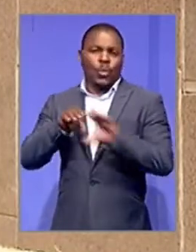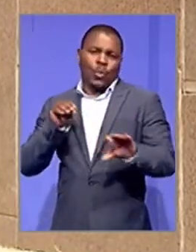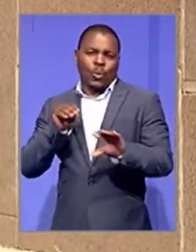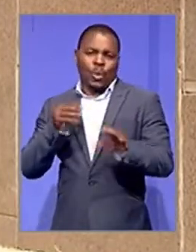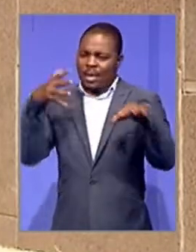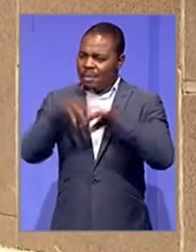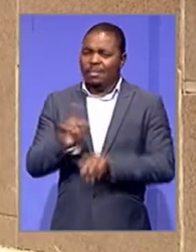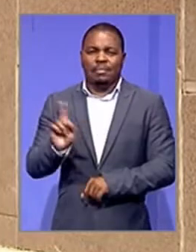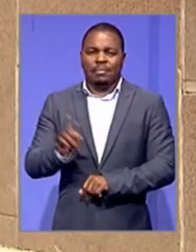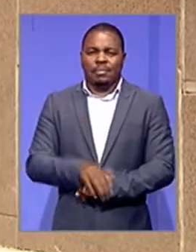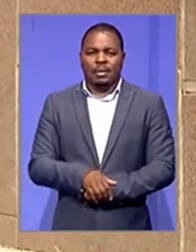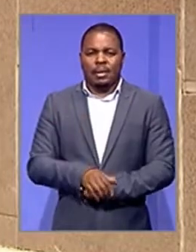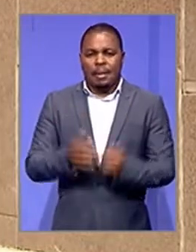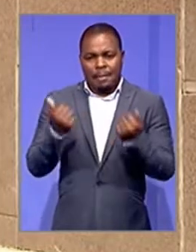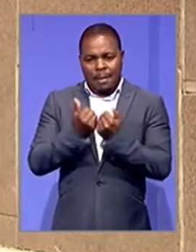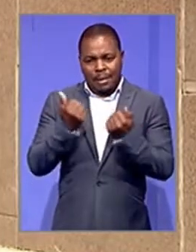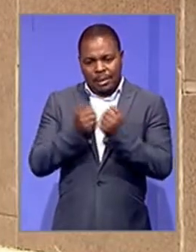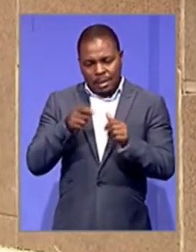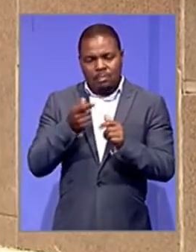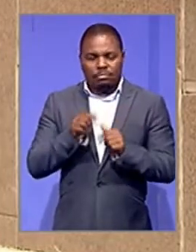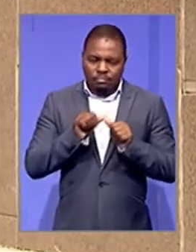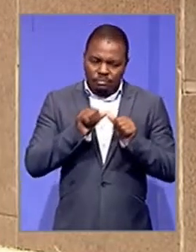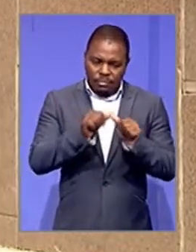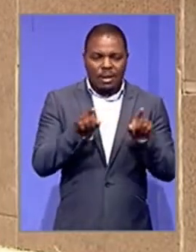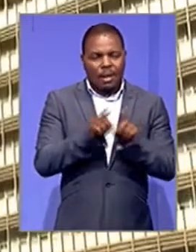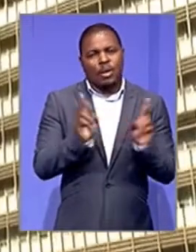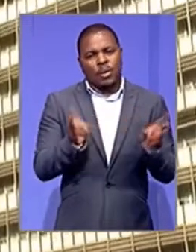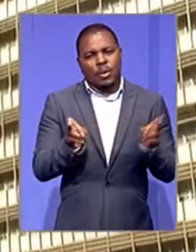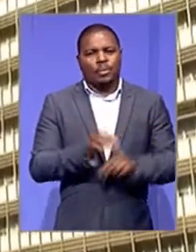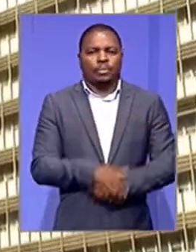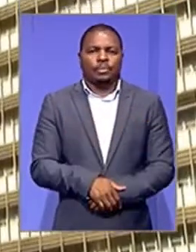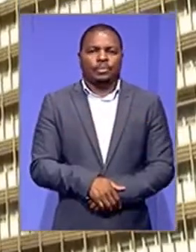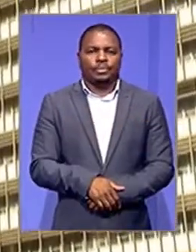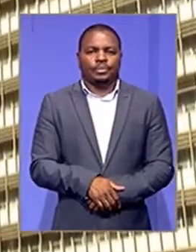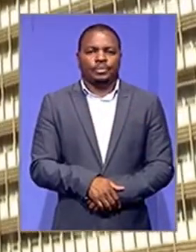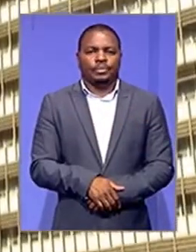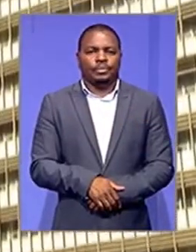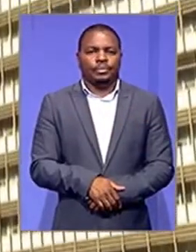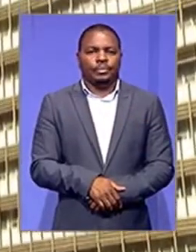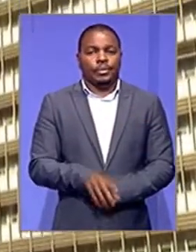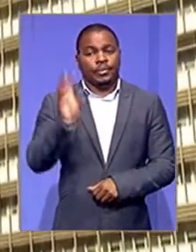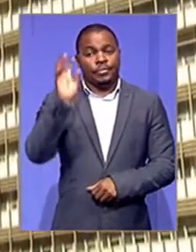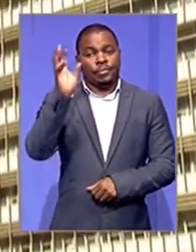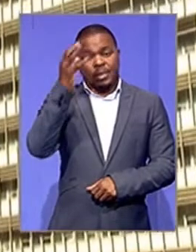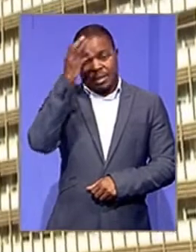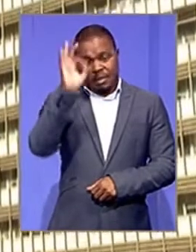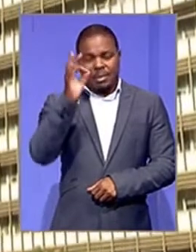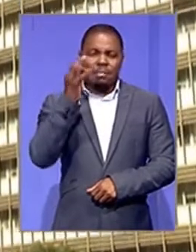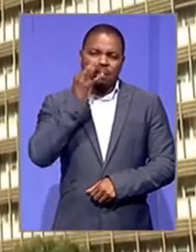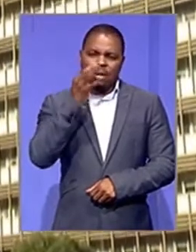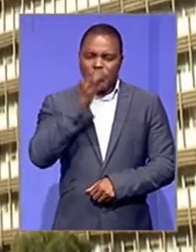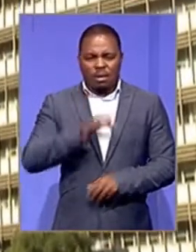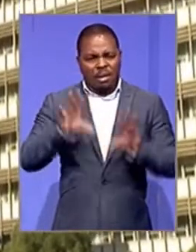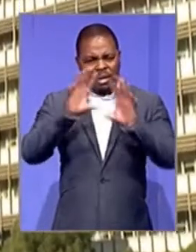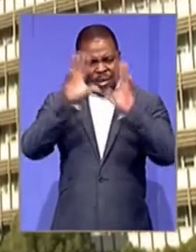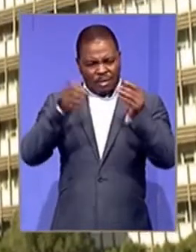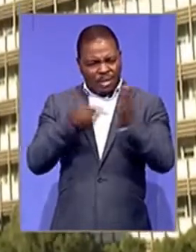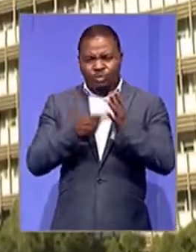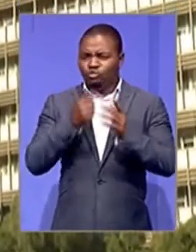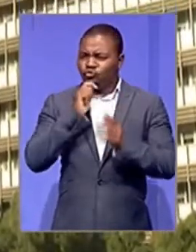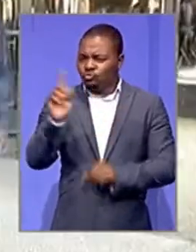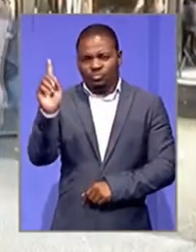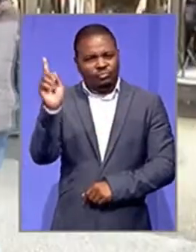implementiwa ho hang bursary scheme e tswelle pele jolo ka tlwaelo. Puso ya Free State e eme ka gore tsotlhe tse ga se